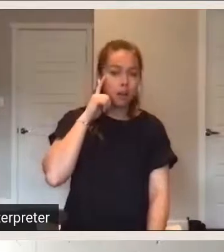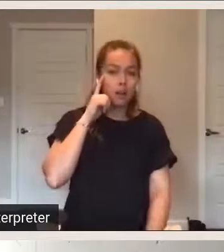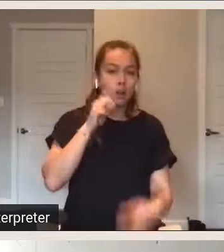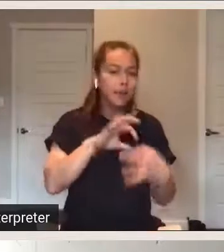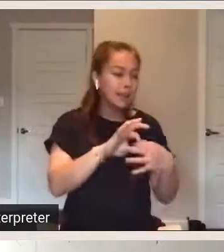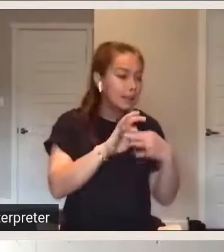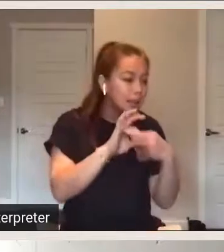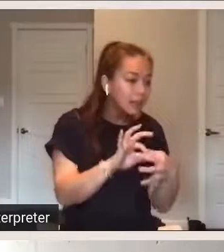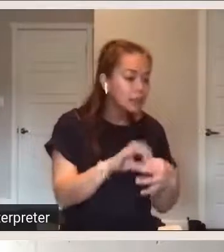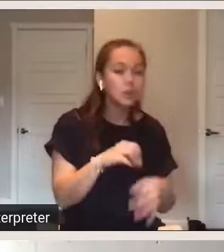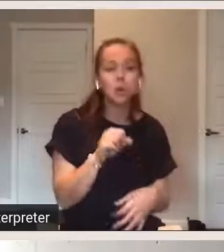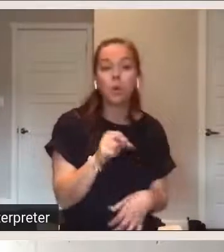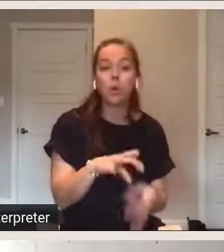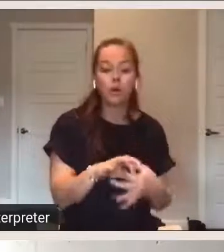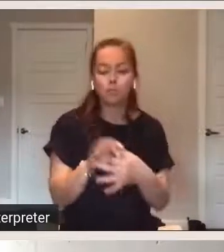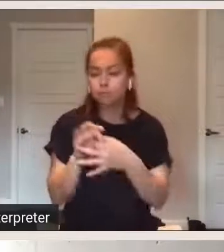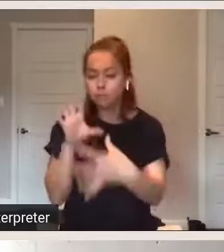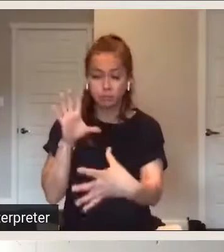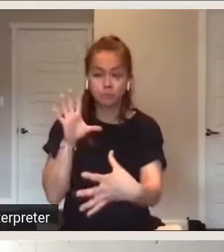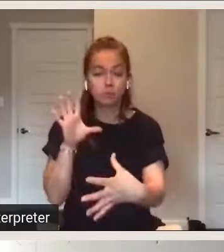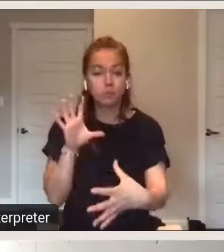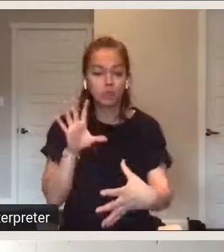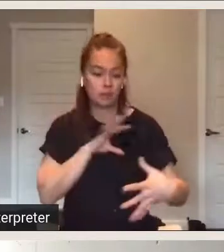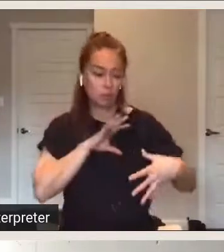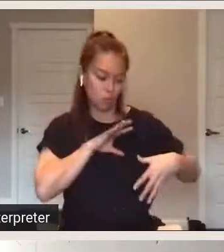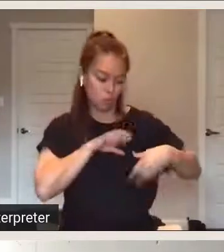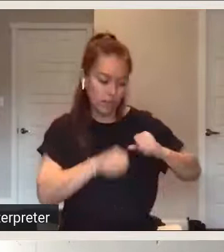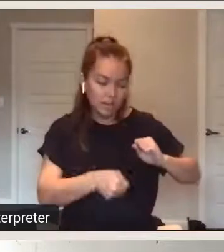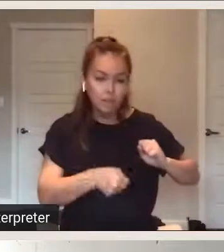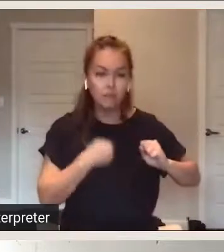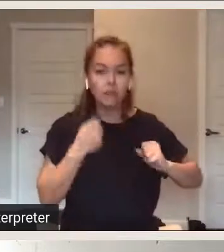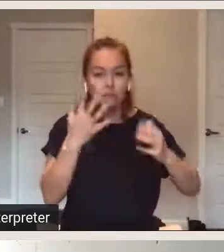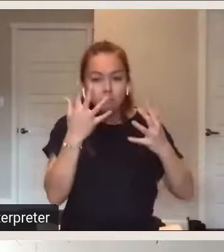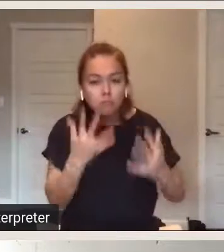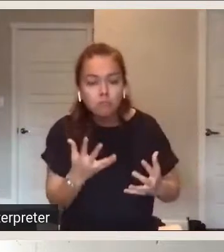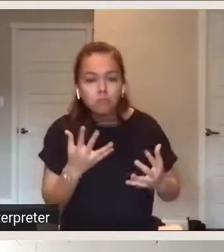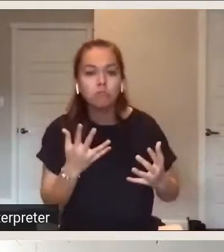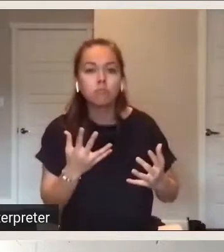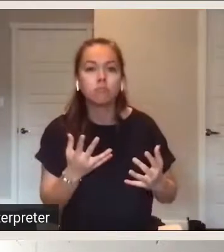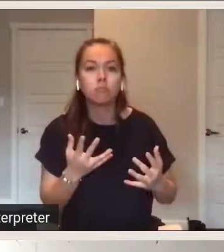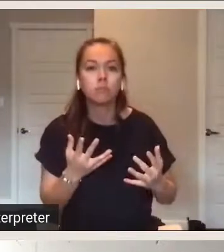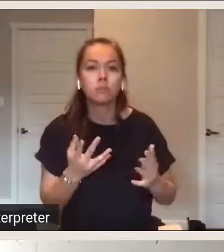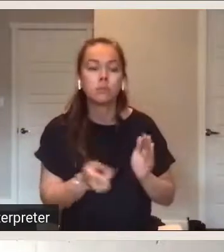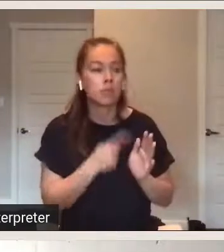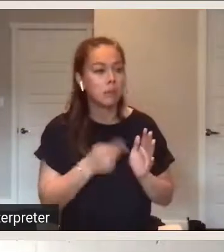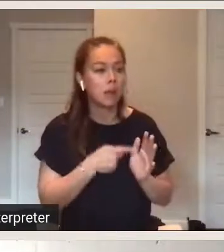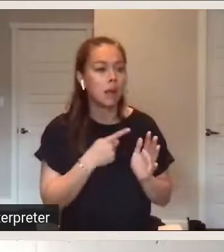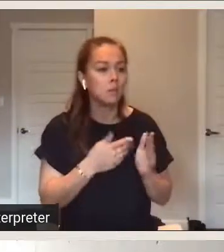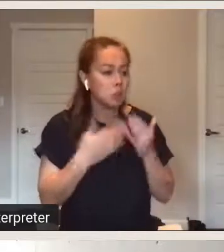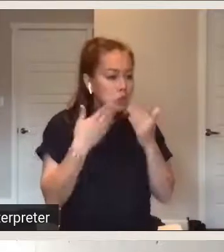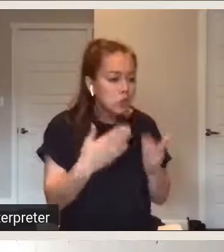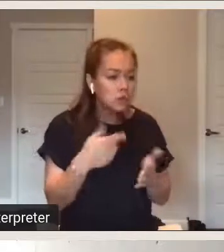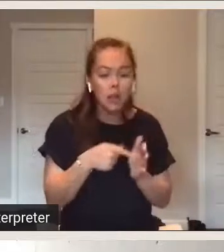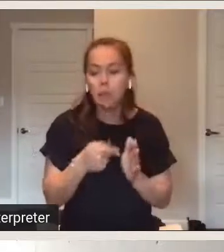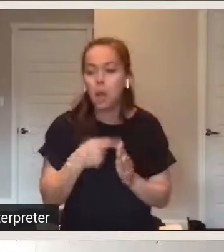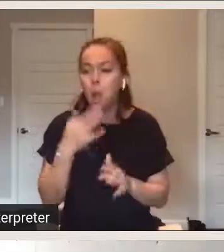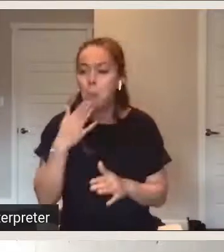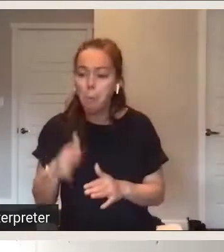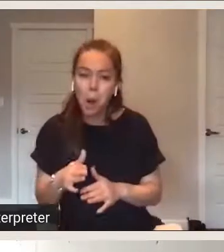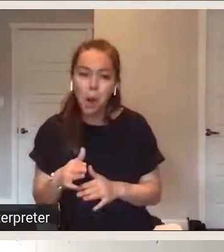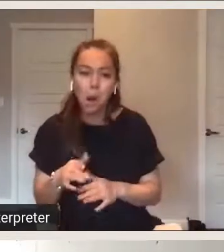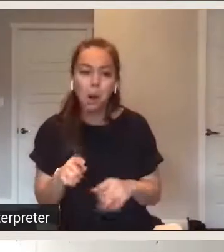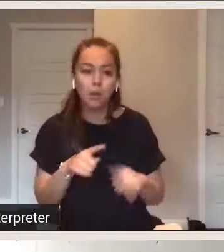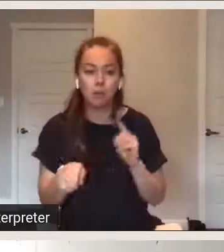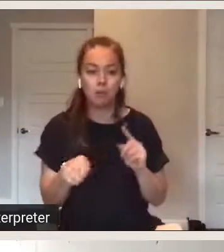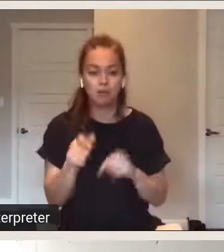how we are capable to mourn and to grieve. And you know, here we see again, Joelle,